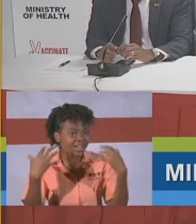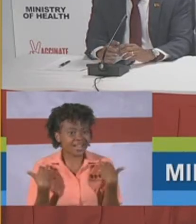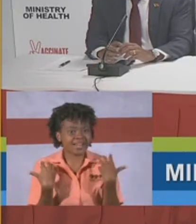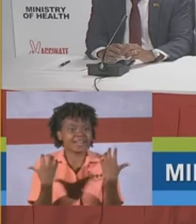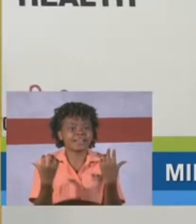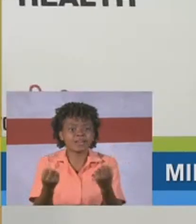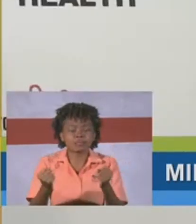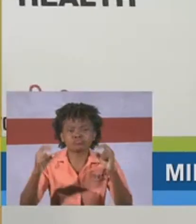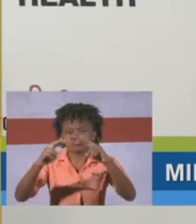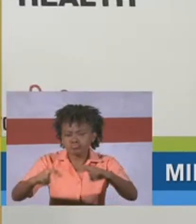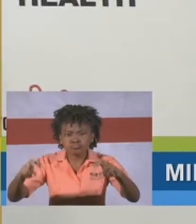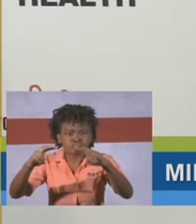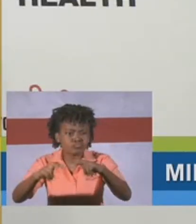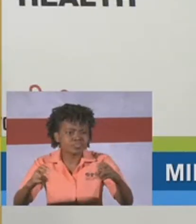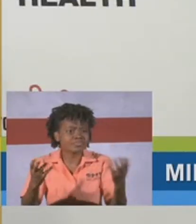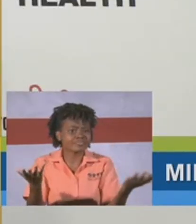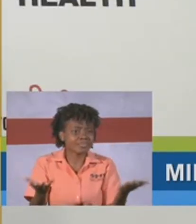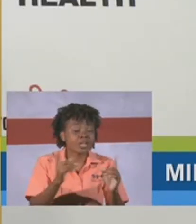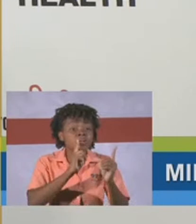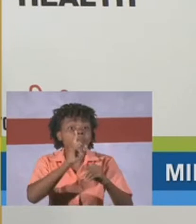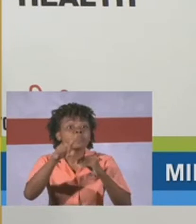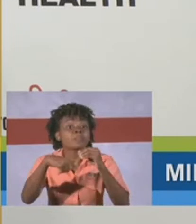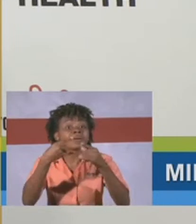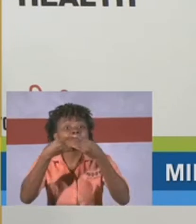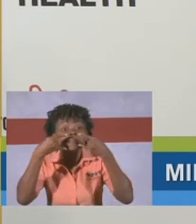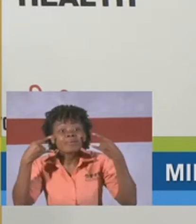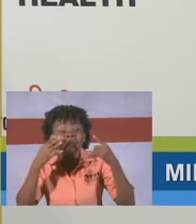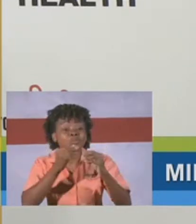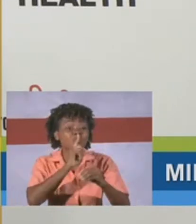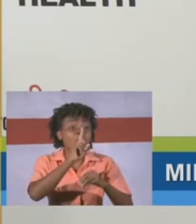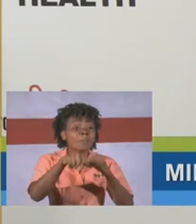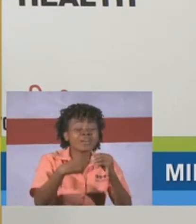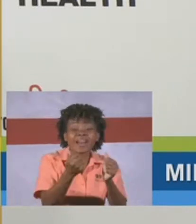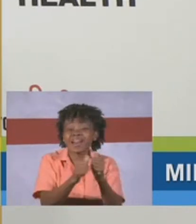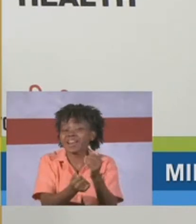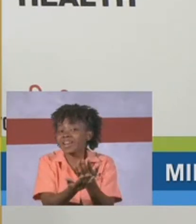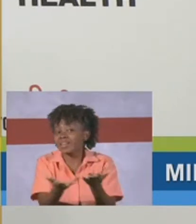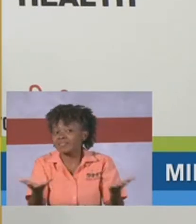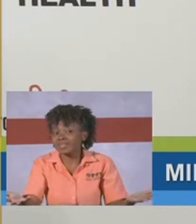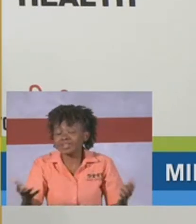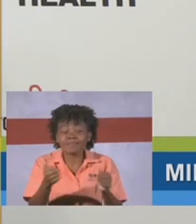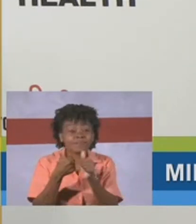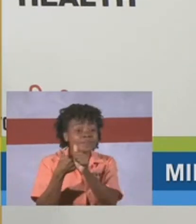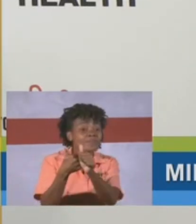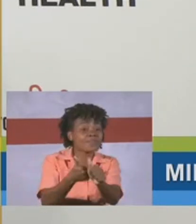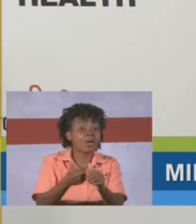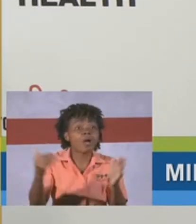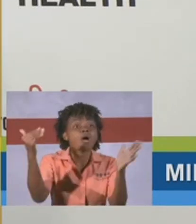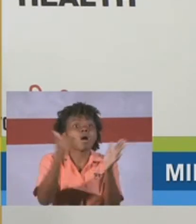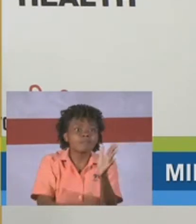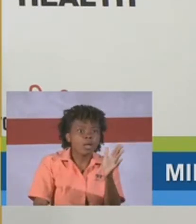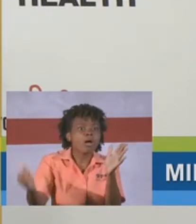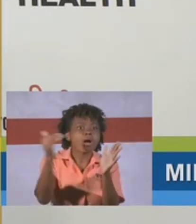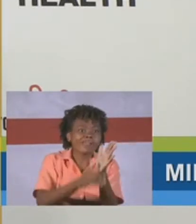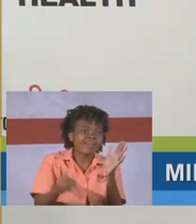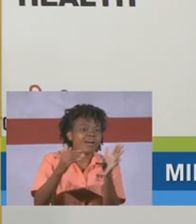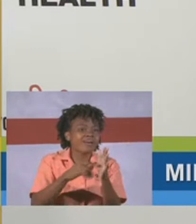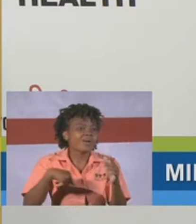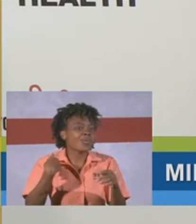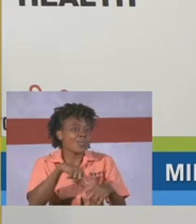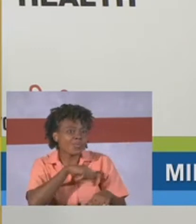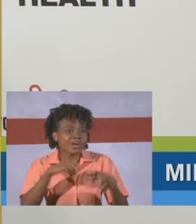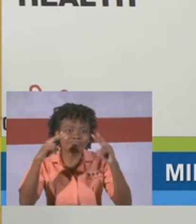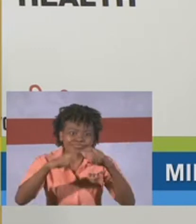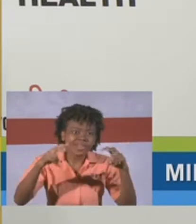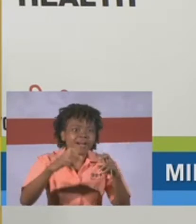numbers, masking protocols, everything. Yeah, so it's a constant recalibration. We look at all the